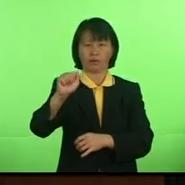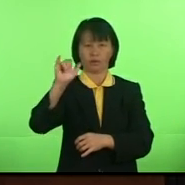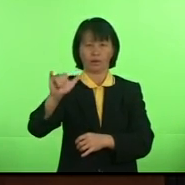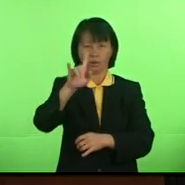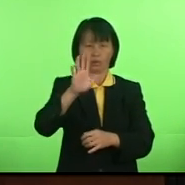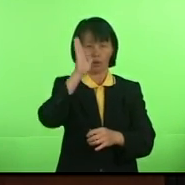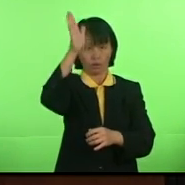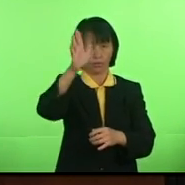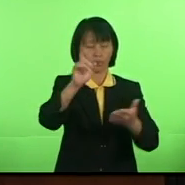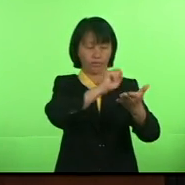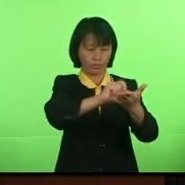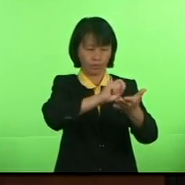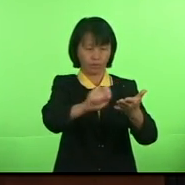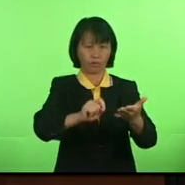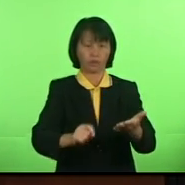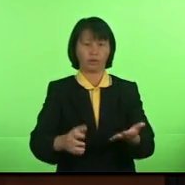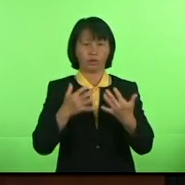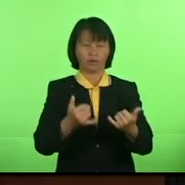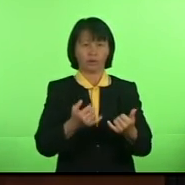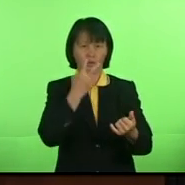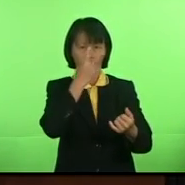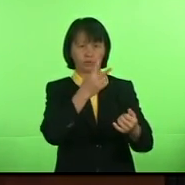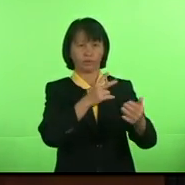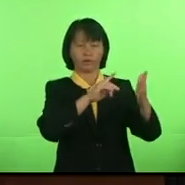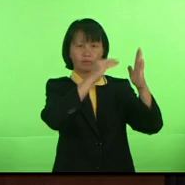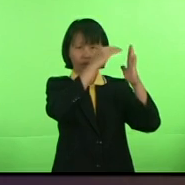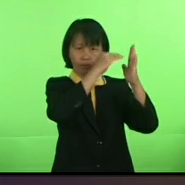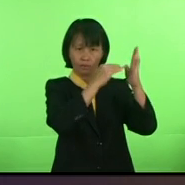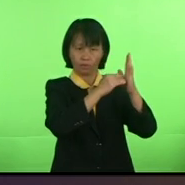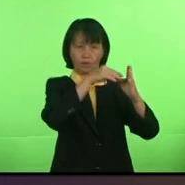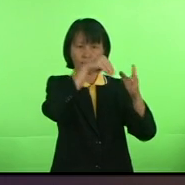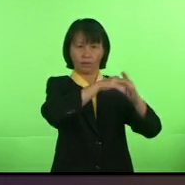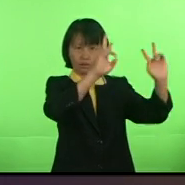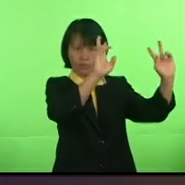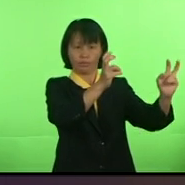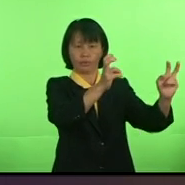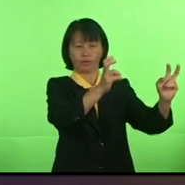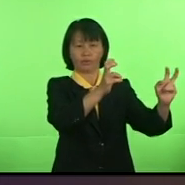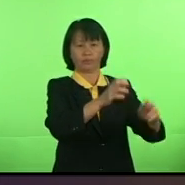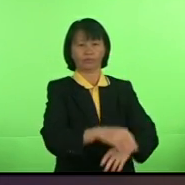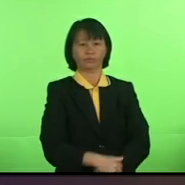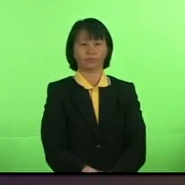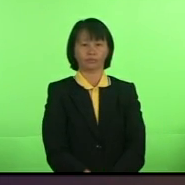going to write. Look for the key phrases found in the topic.